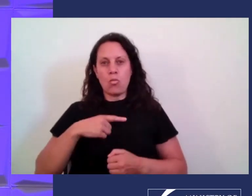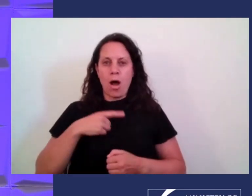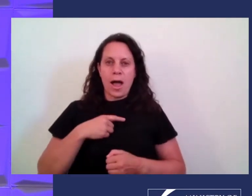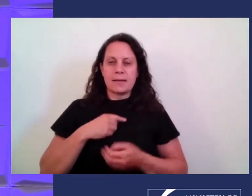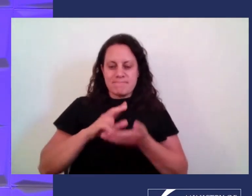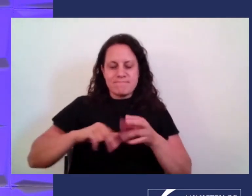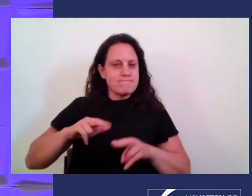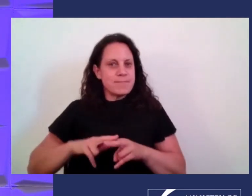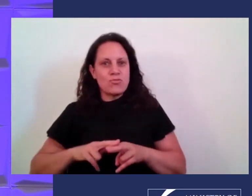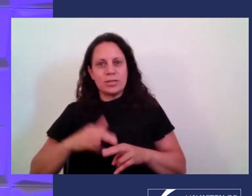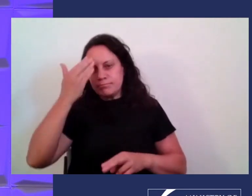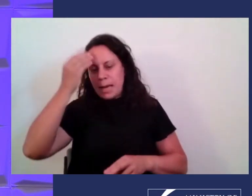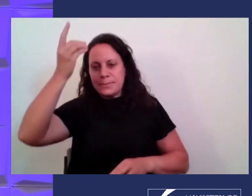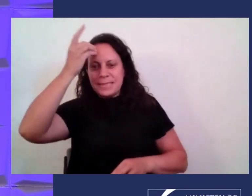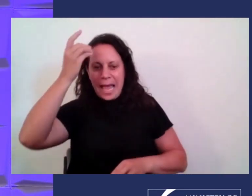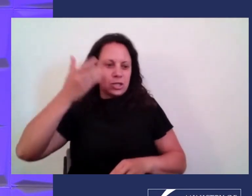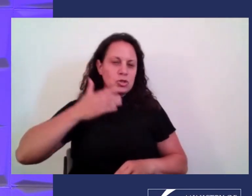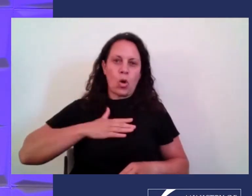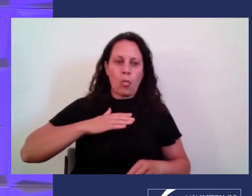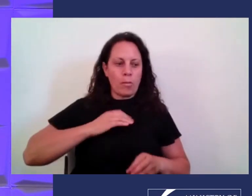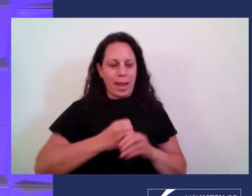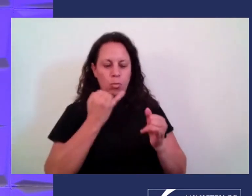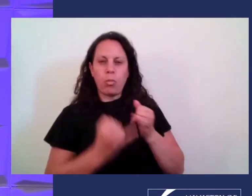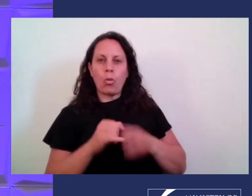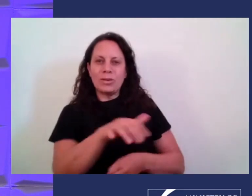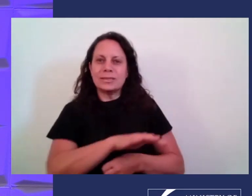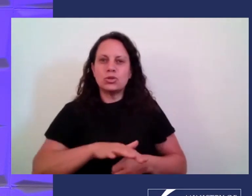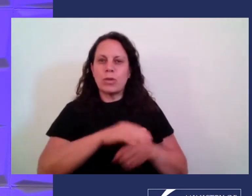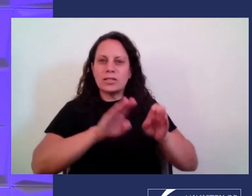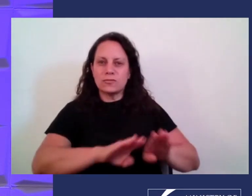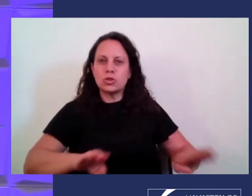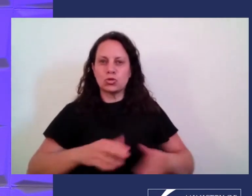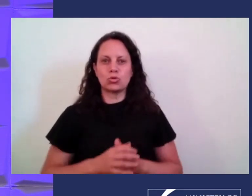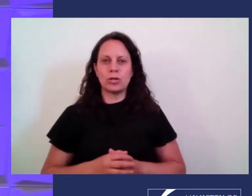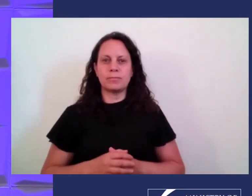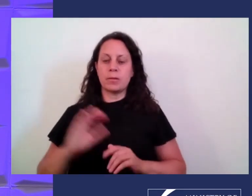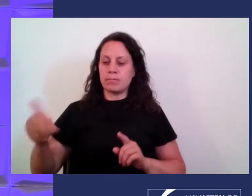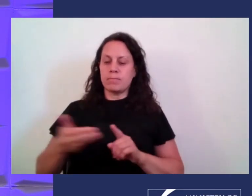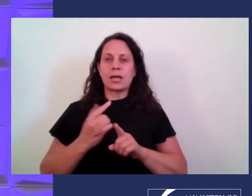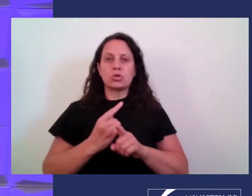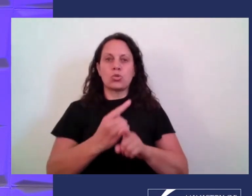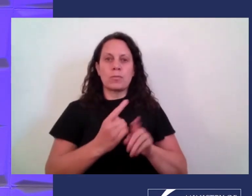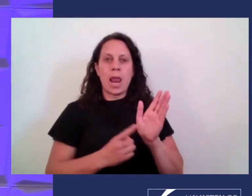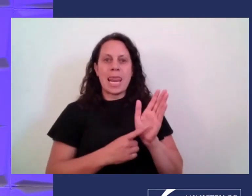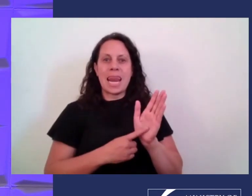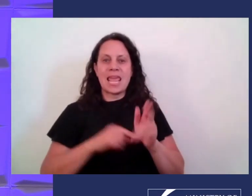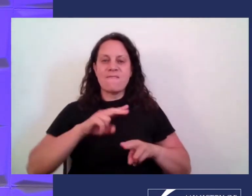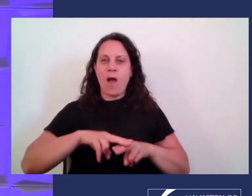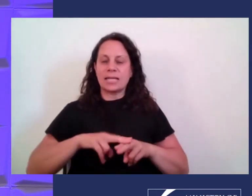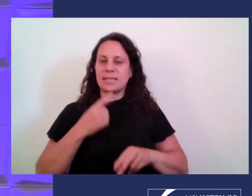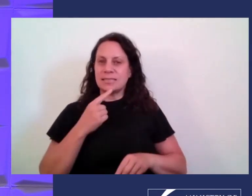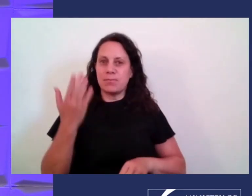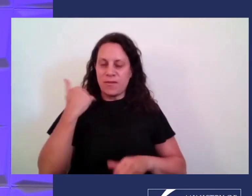the health of your child. And this is where I come to exactly what Lily said. We do expect that despite our best